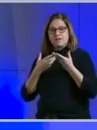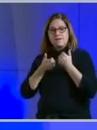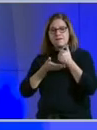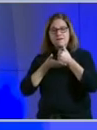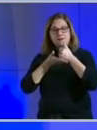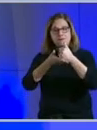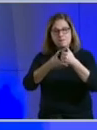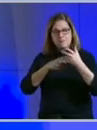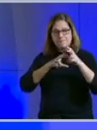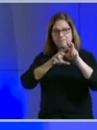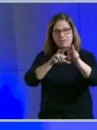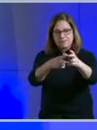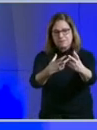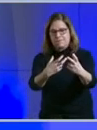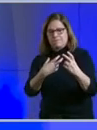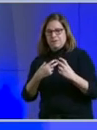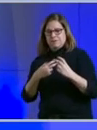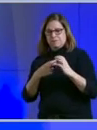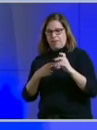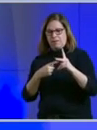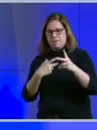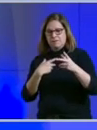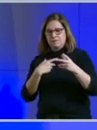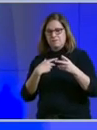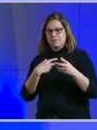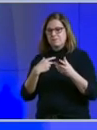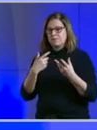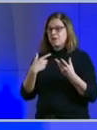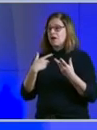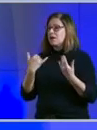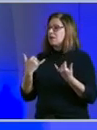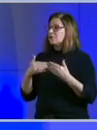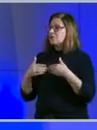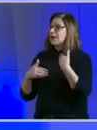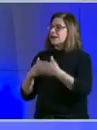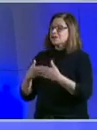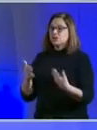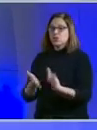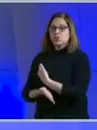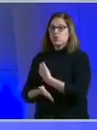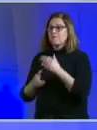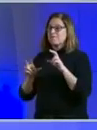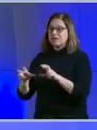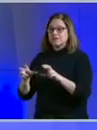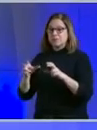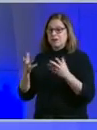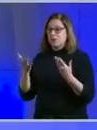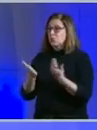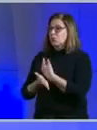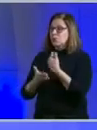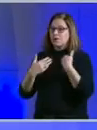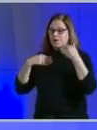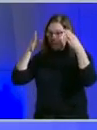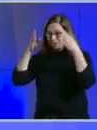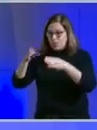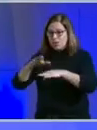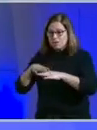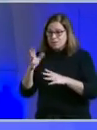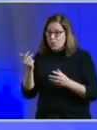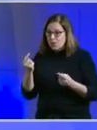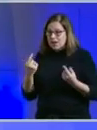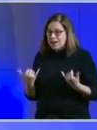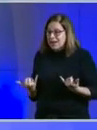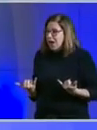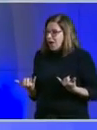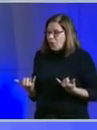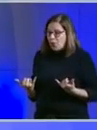and what do you think about where we should be heading in the next 4 years? I think one of the great things happened in D.C. is now over the last however